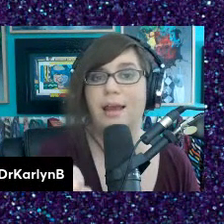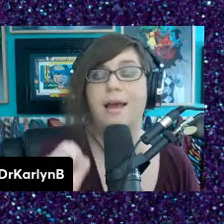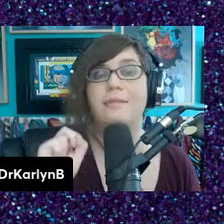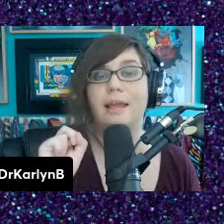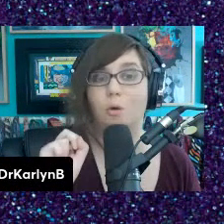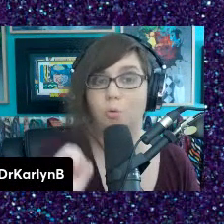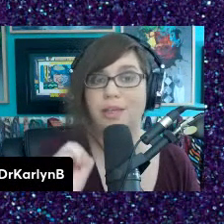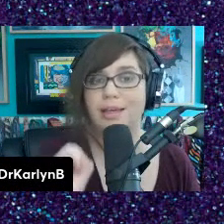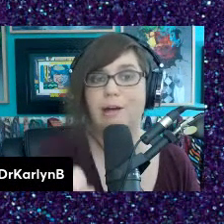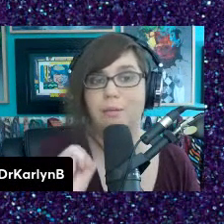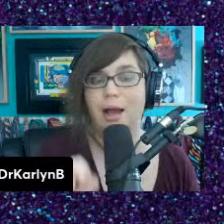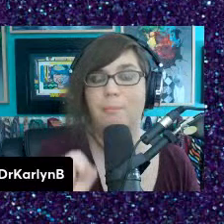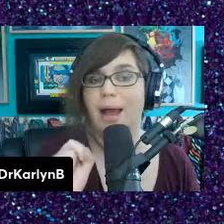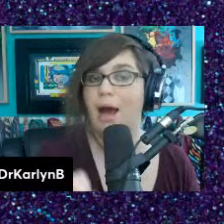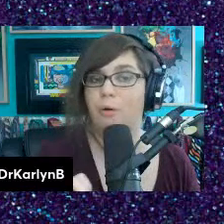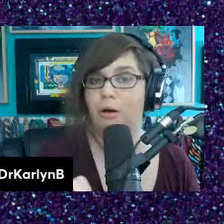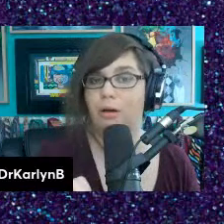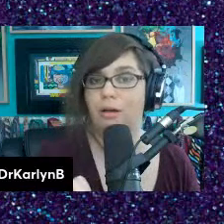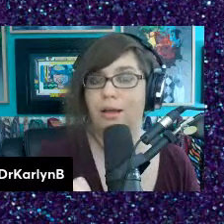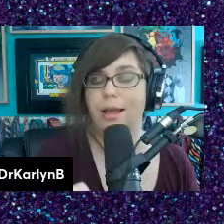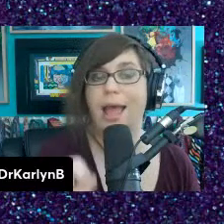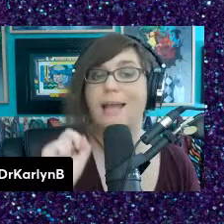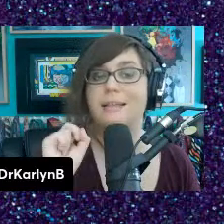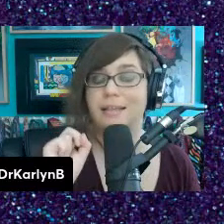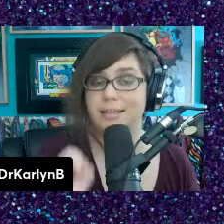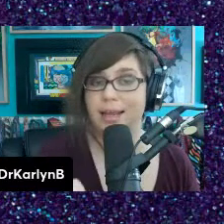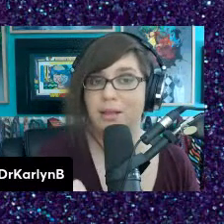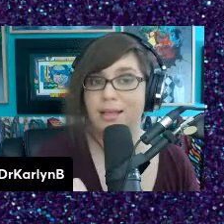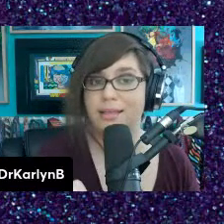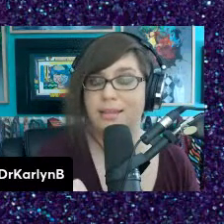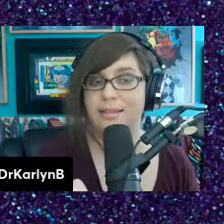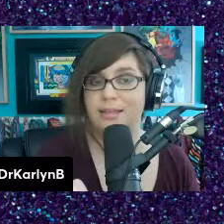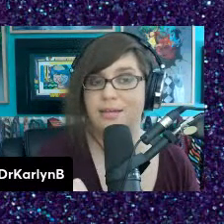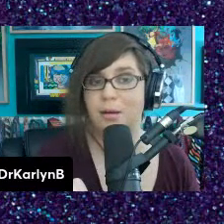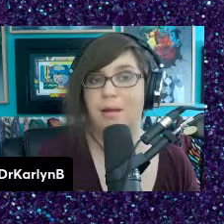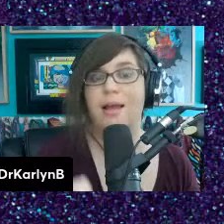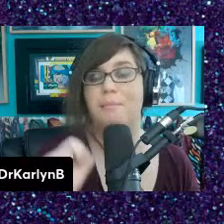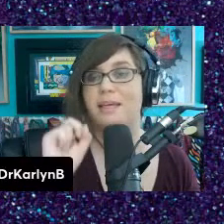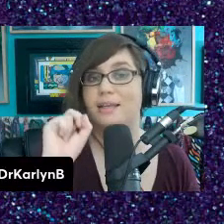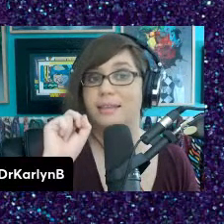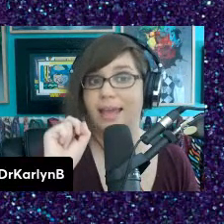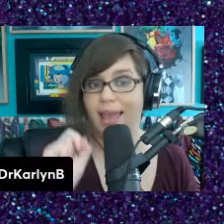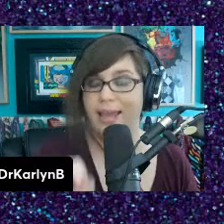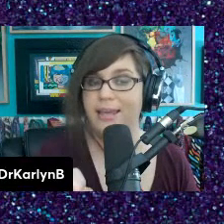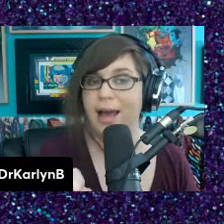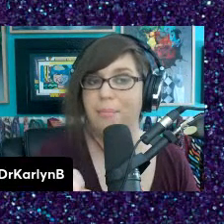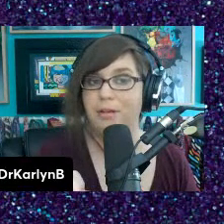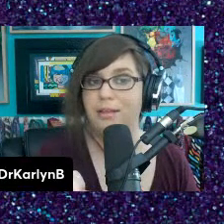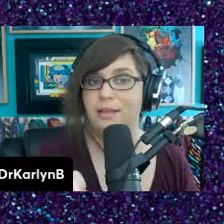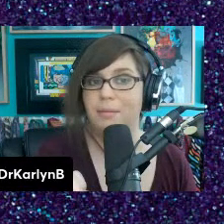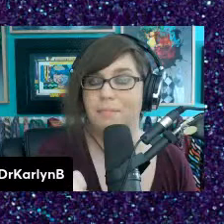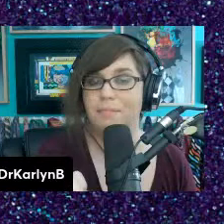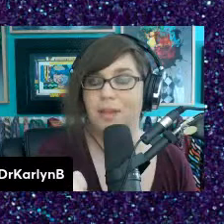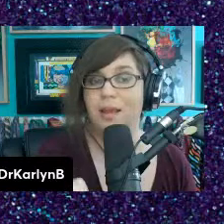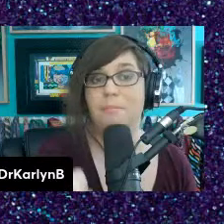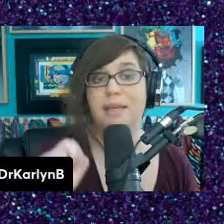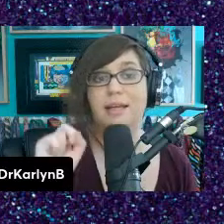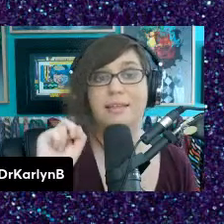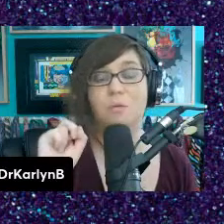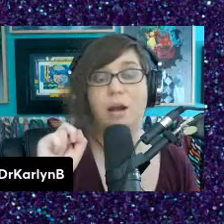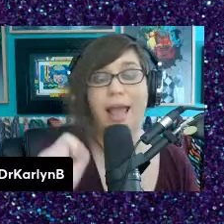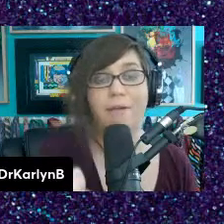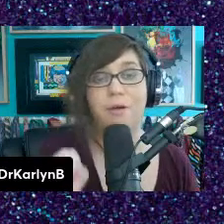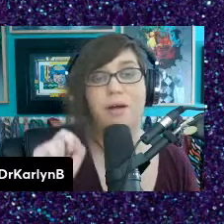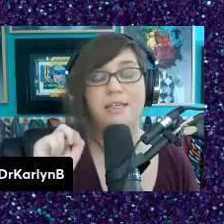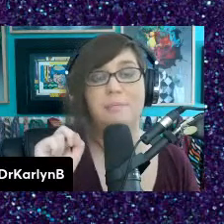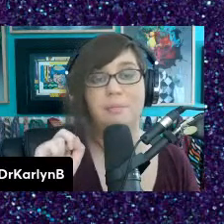equality. They only care about power and destabilizing the system because they hate capitalism, because